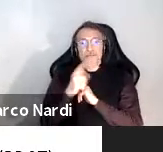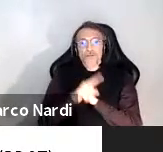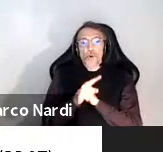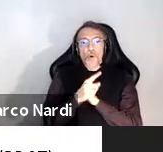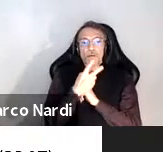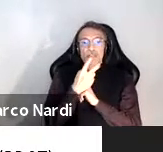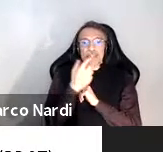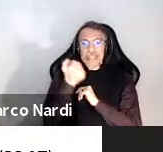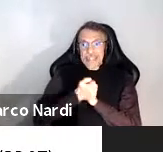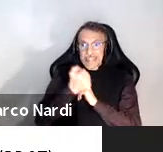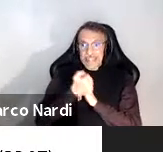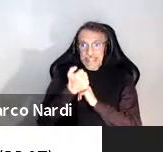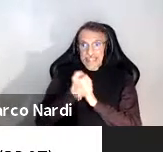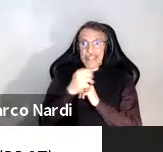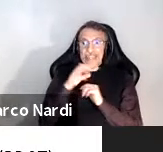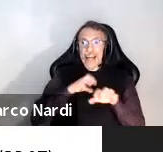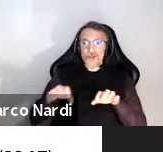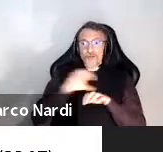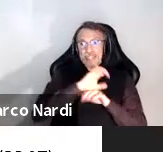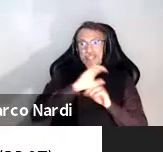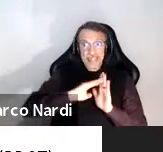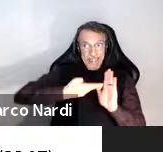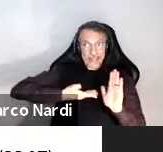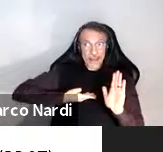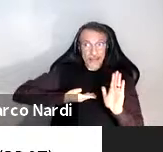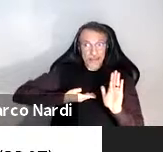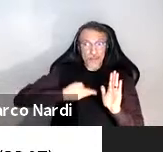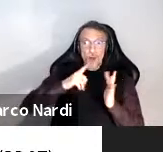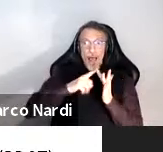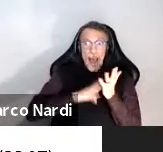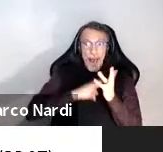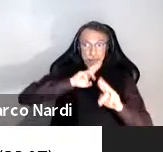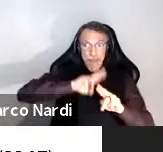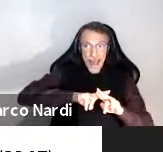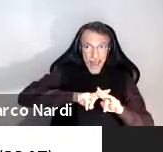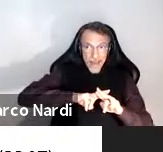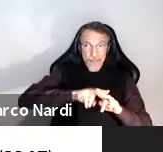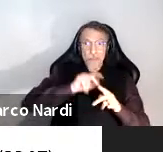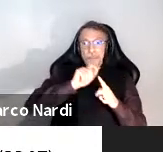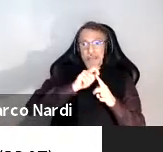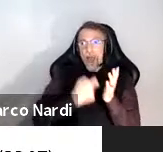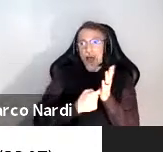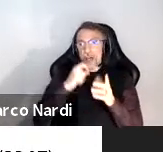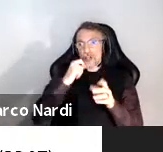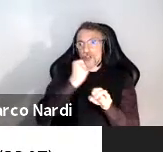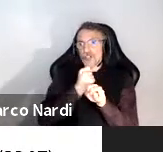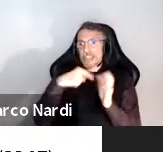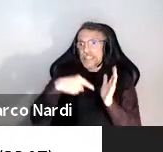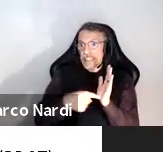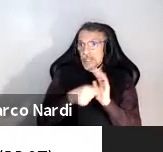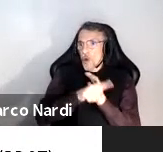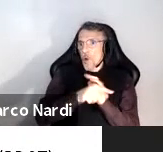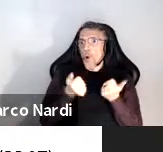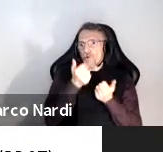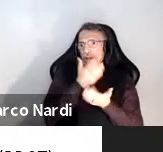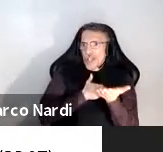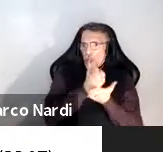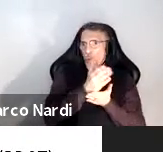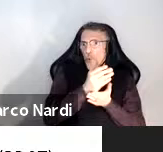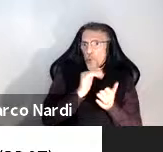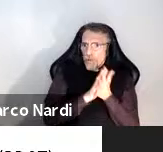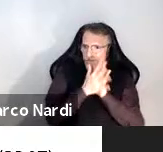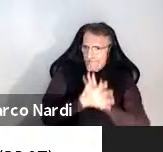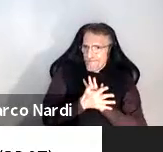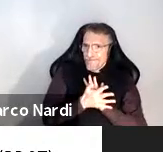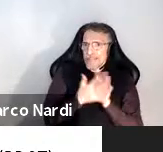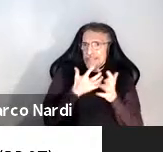16 countries that were eligible for the IMF PRGT were already in debt distress, and about 28